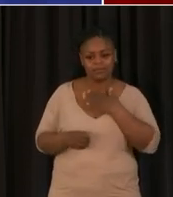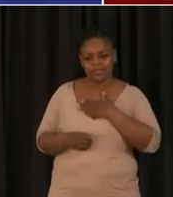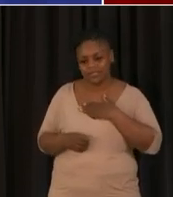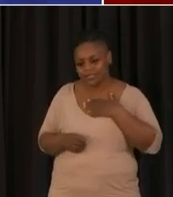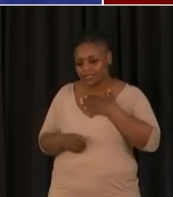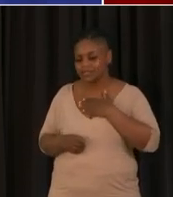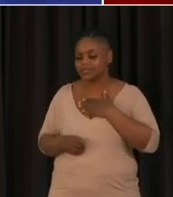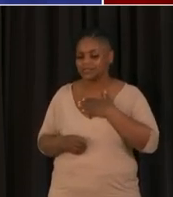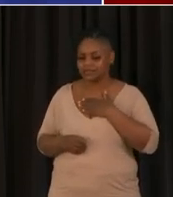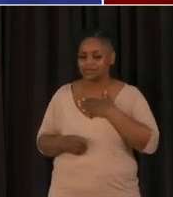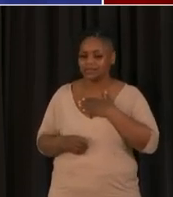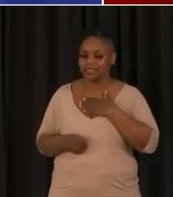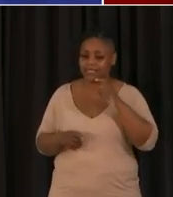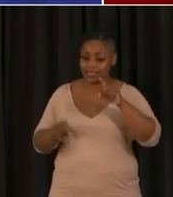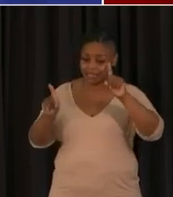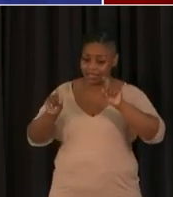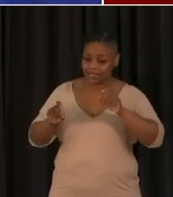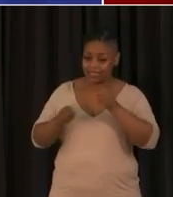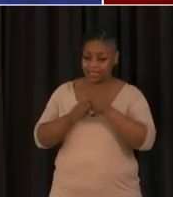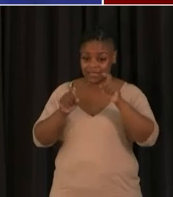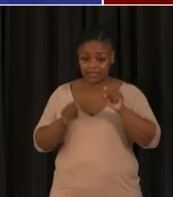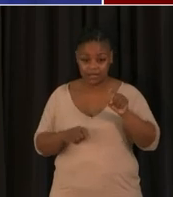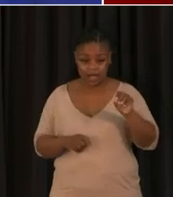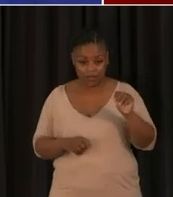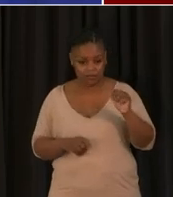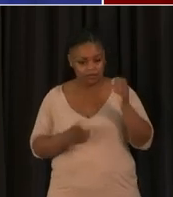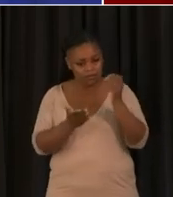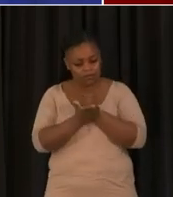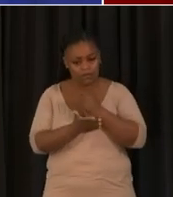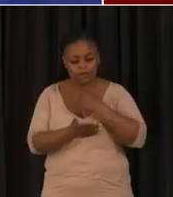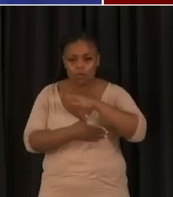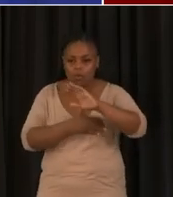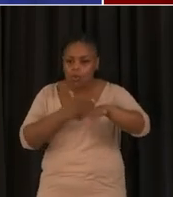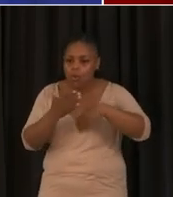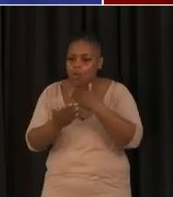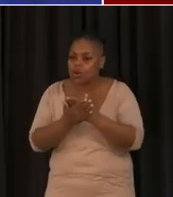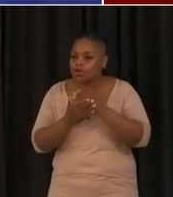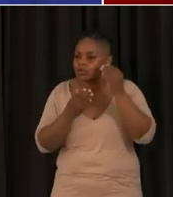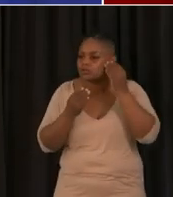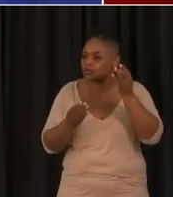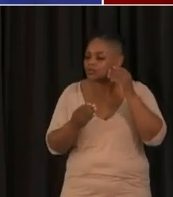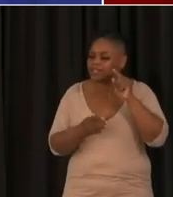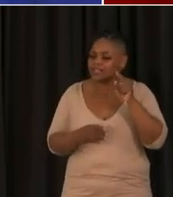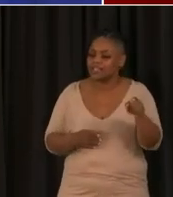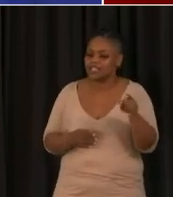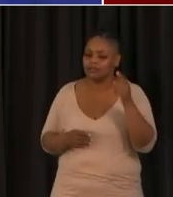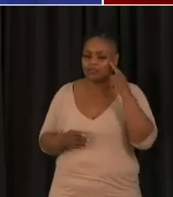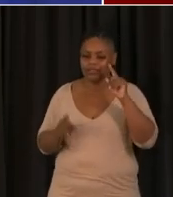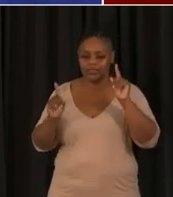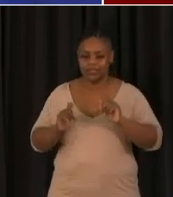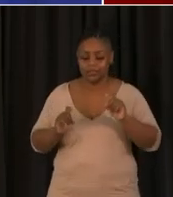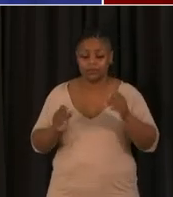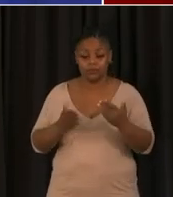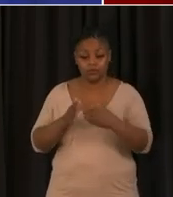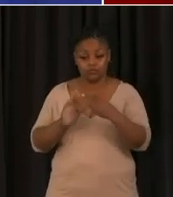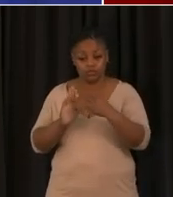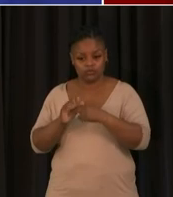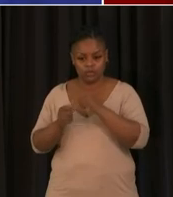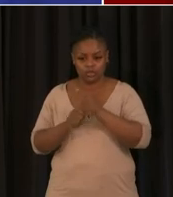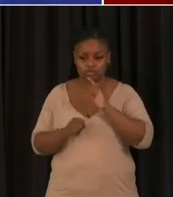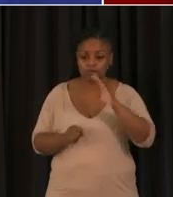People had lost their jobs and income. So how would credit scores improve even in that environment?